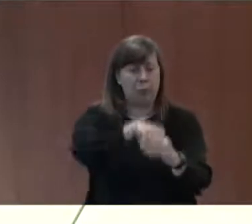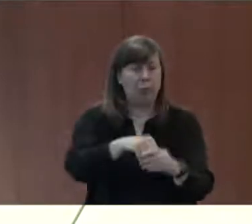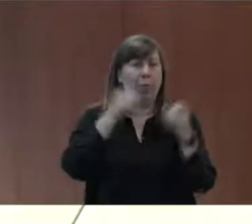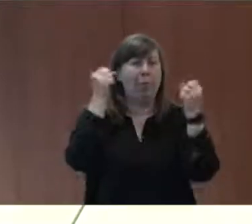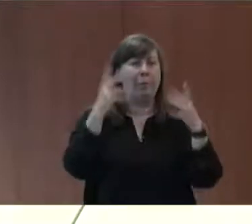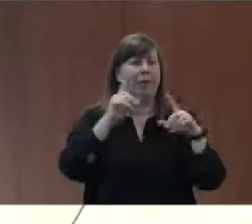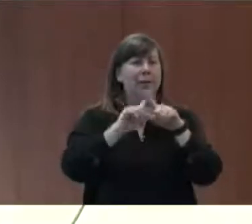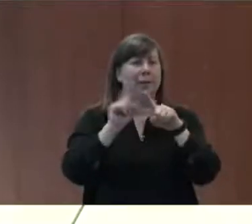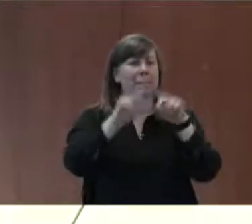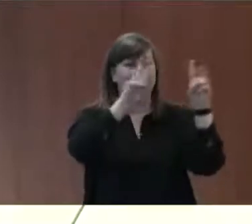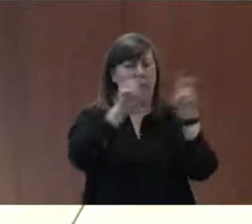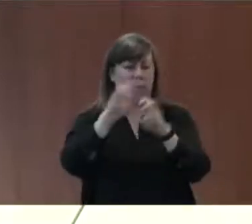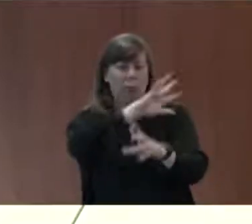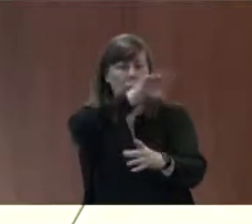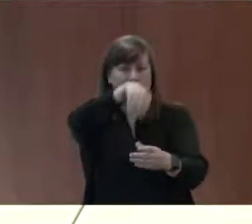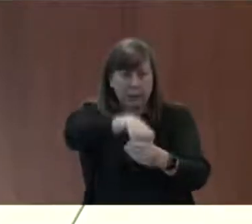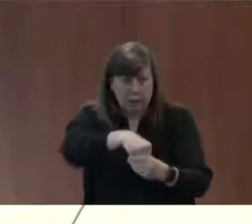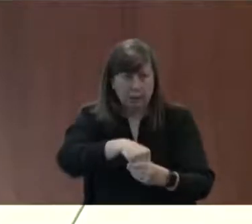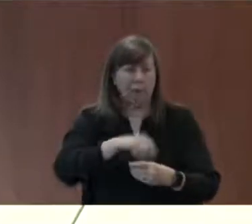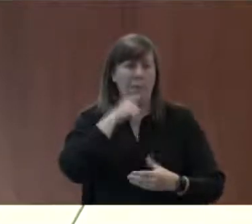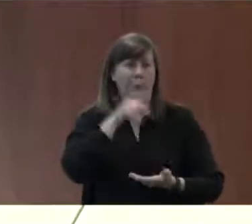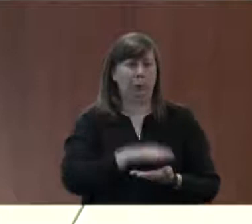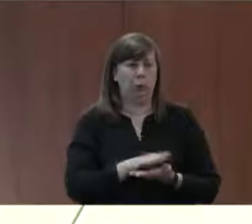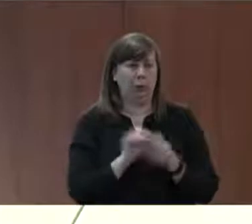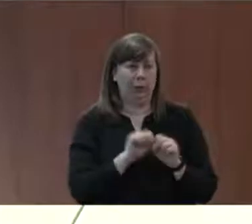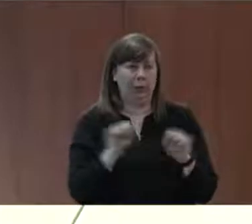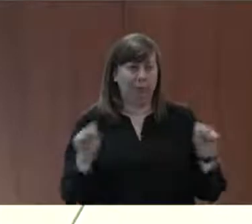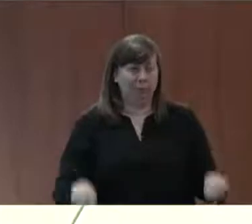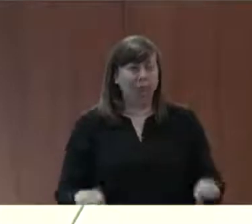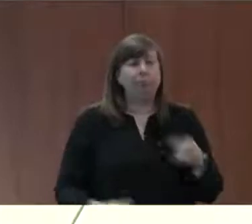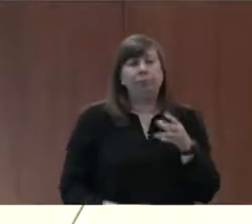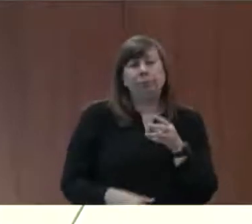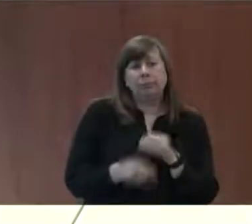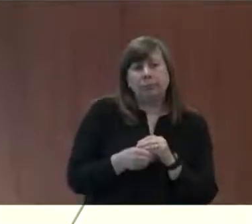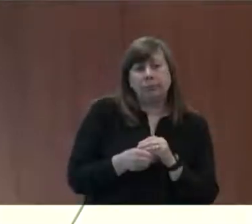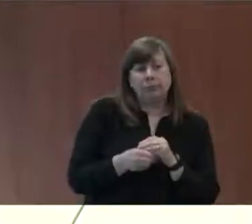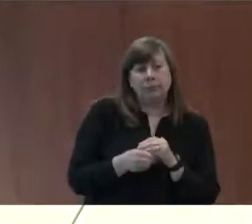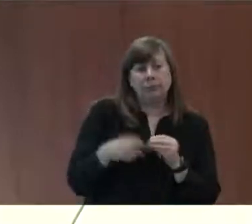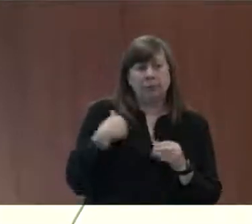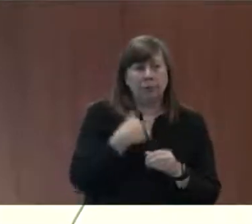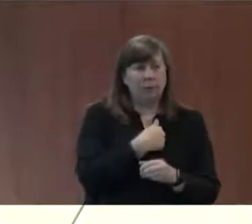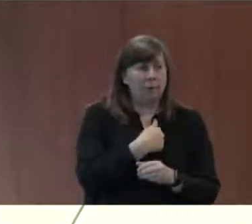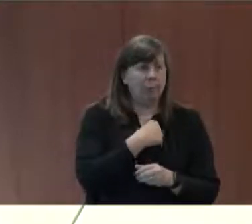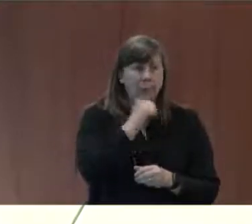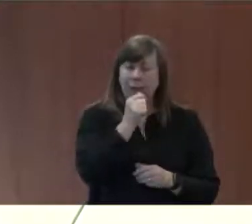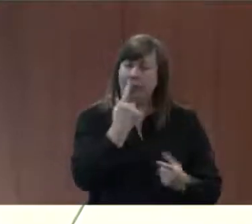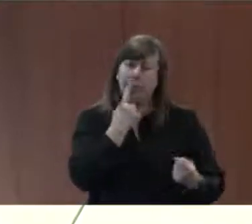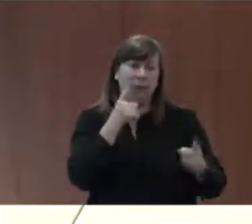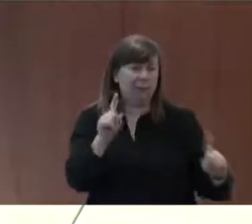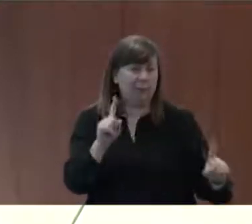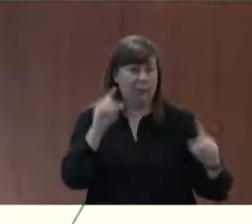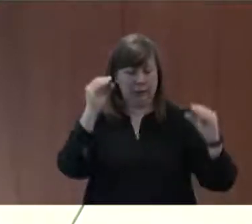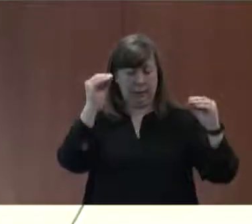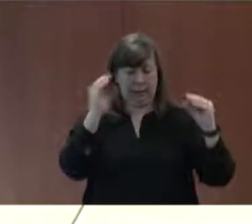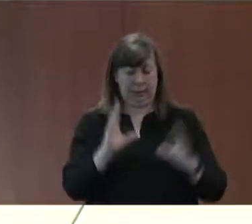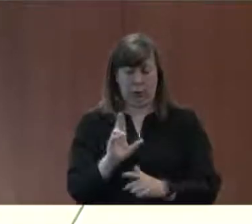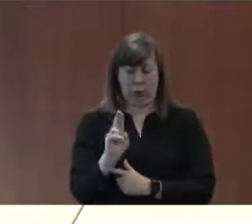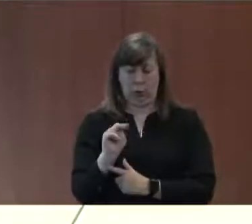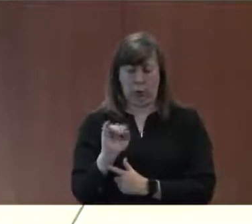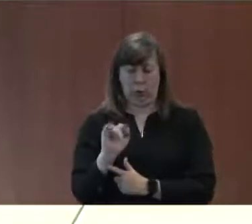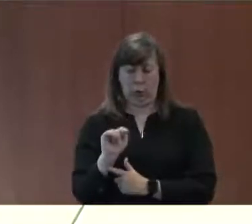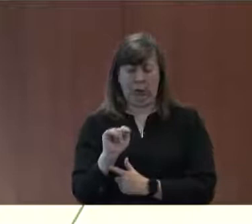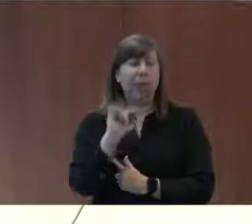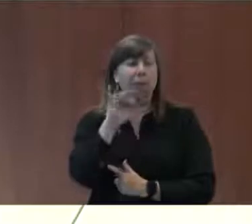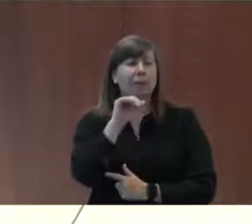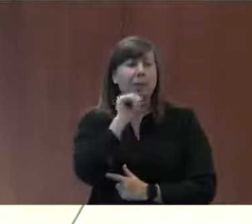many titles within Washington County Public Schools. And additionally, we would not be successful in the teacher unit